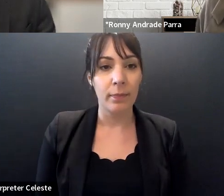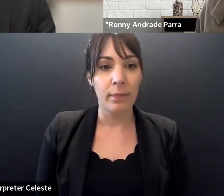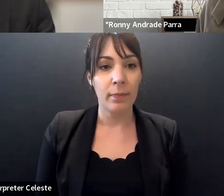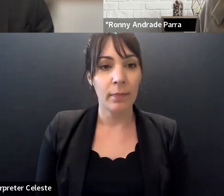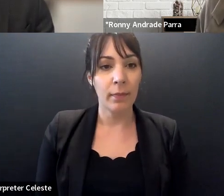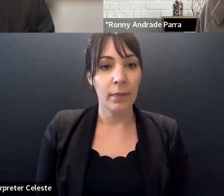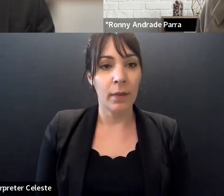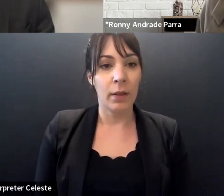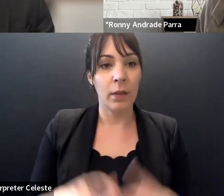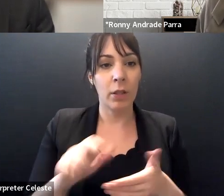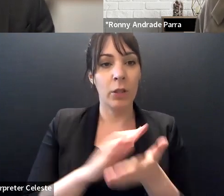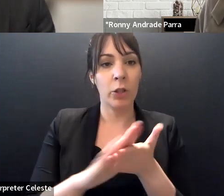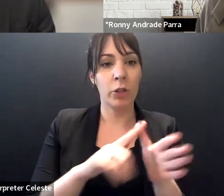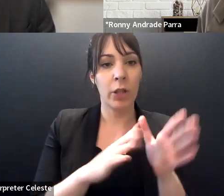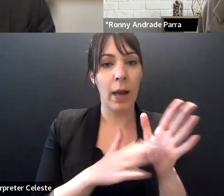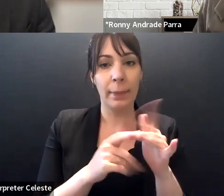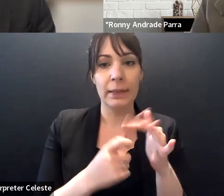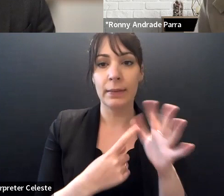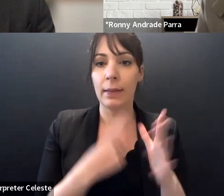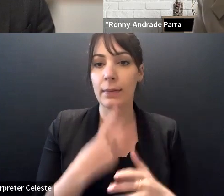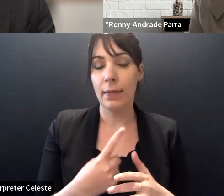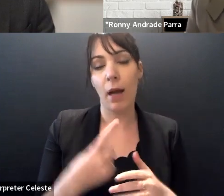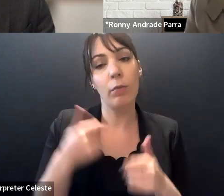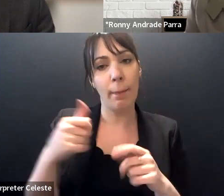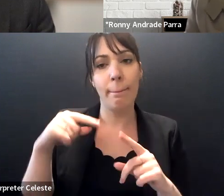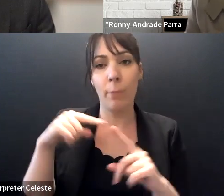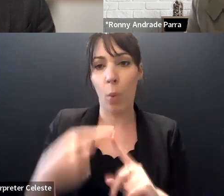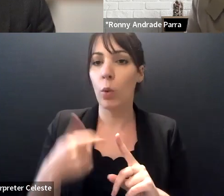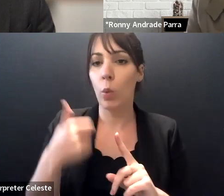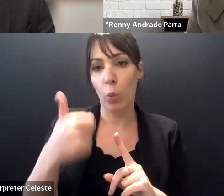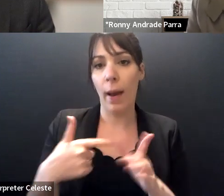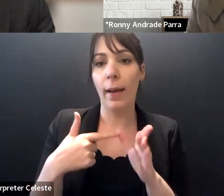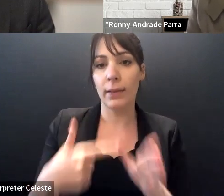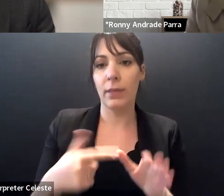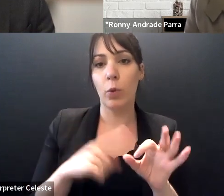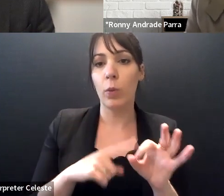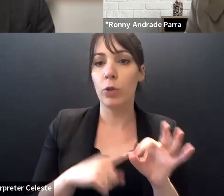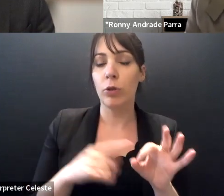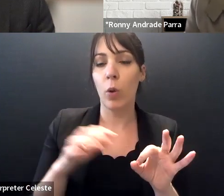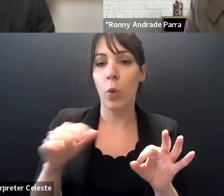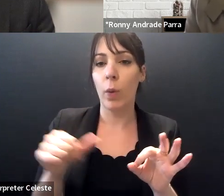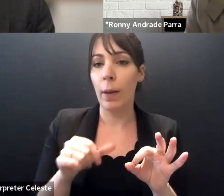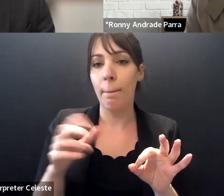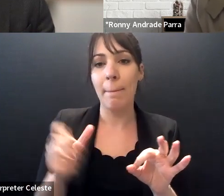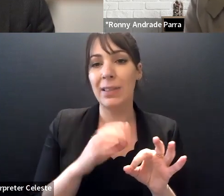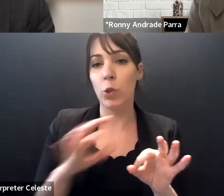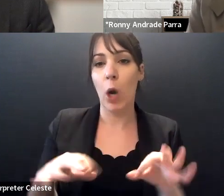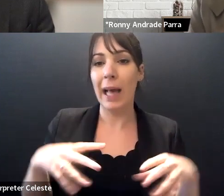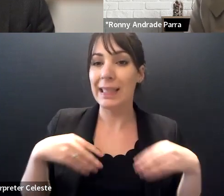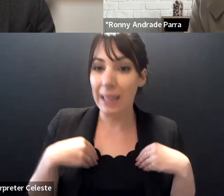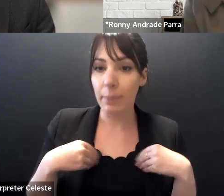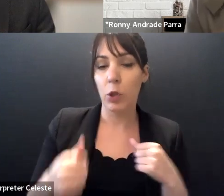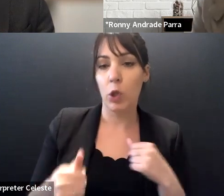the answer to the question, because I think what's next is that we don't allow or we don't accept going backward.